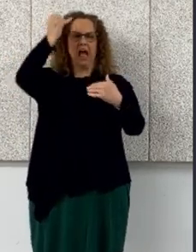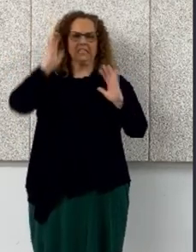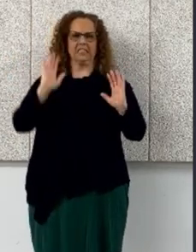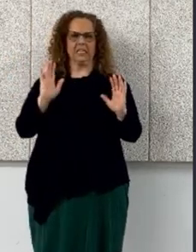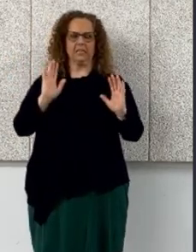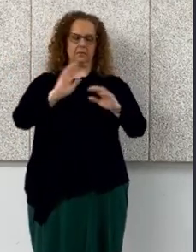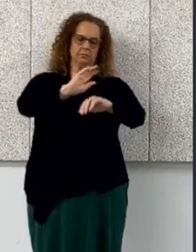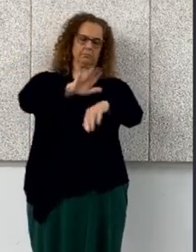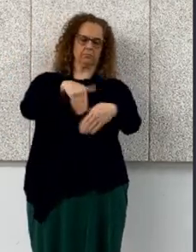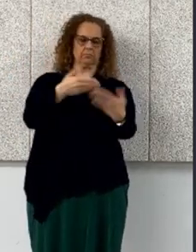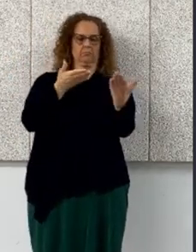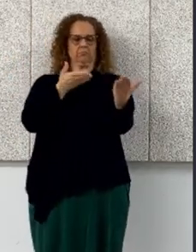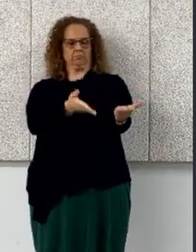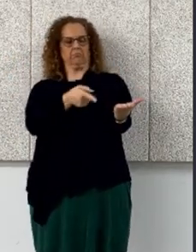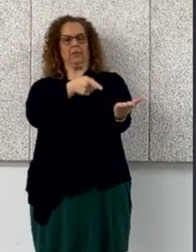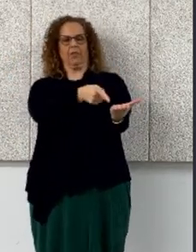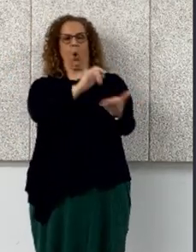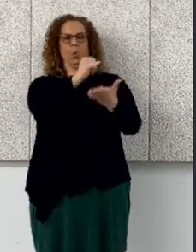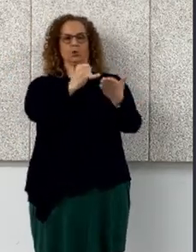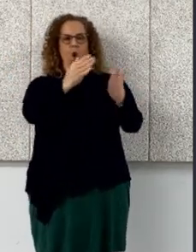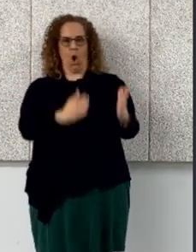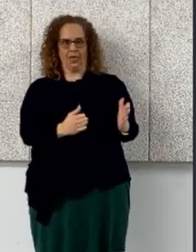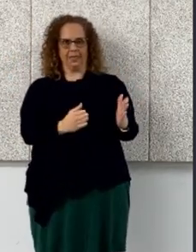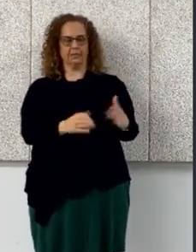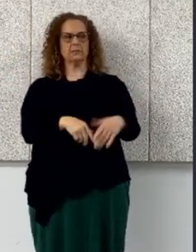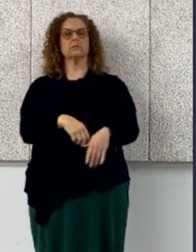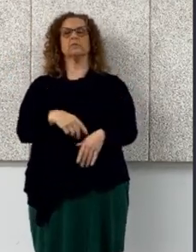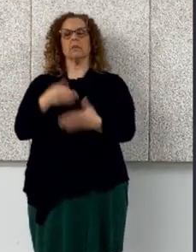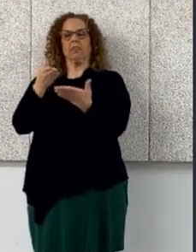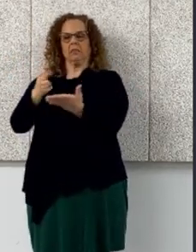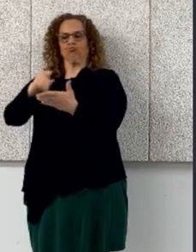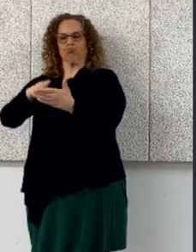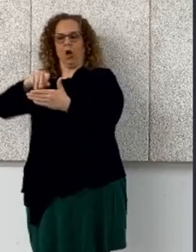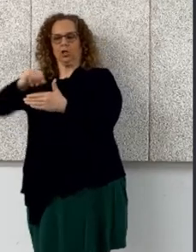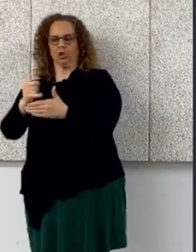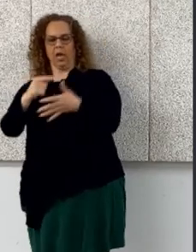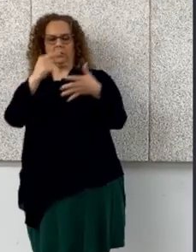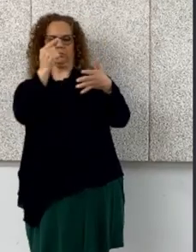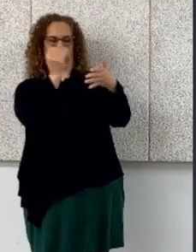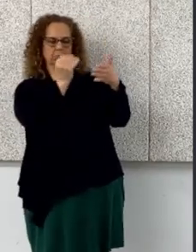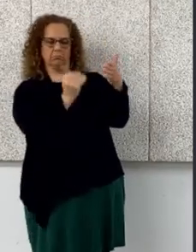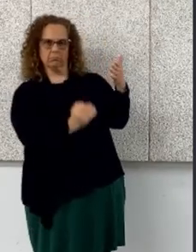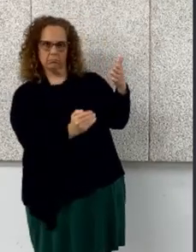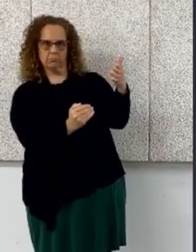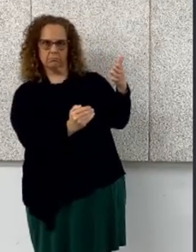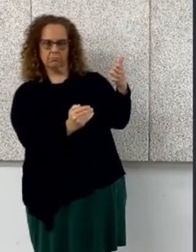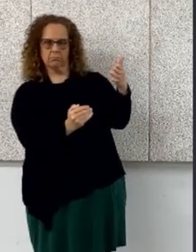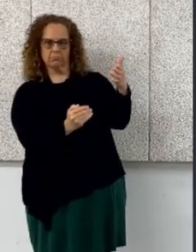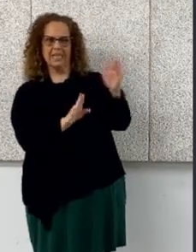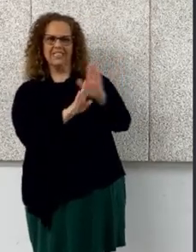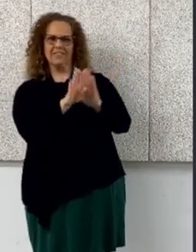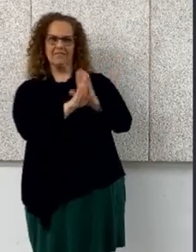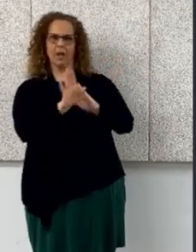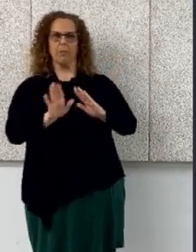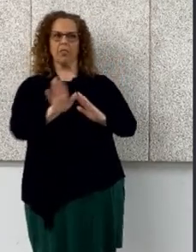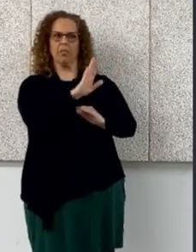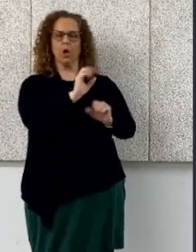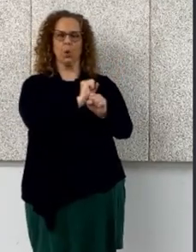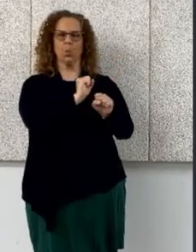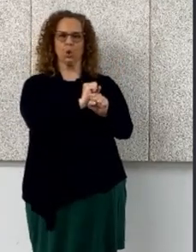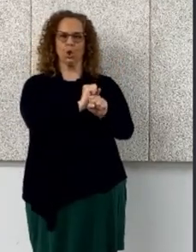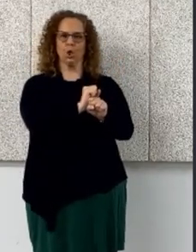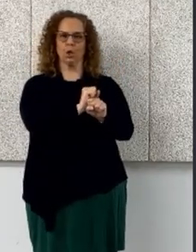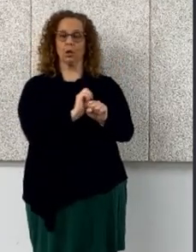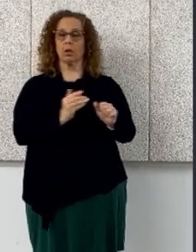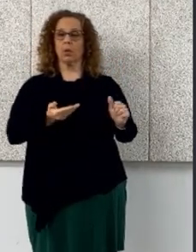are the projects, and mm-hmm. these are the platforms in which we are going to develop their work, and we invite you to